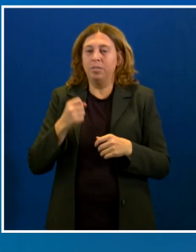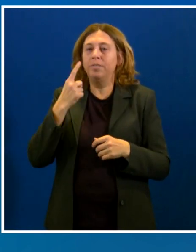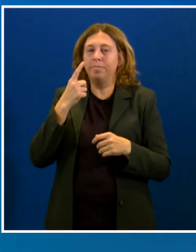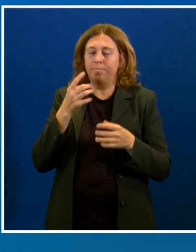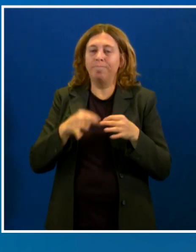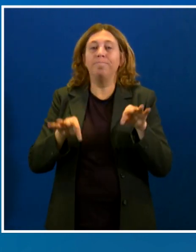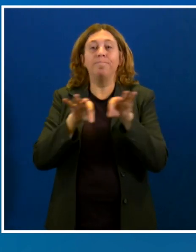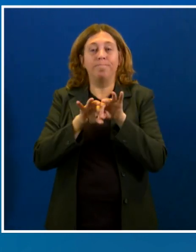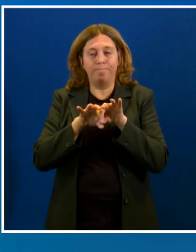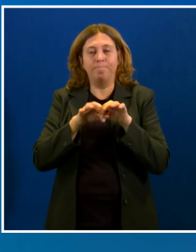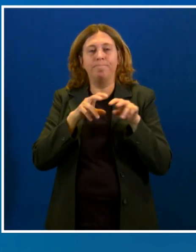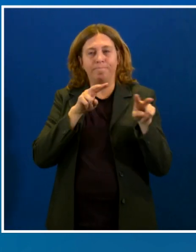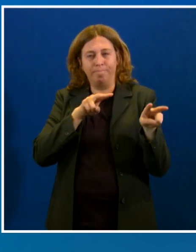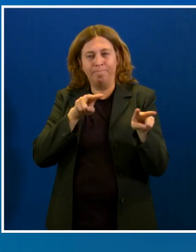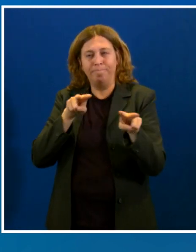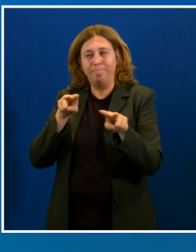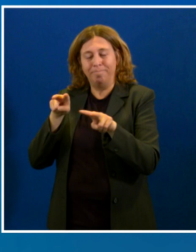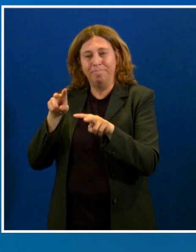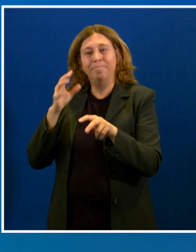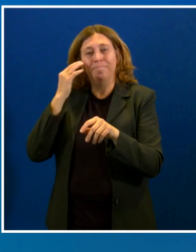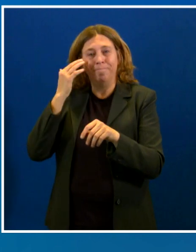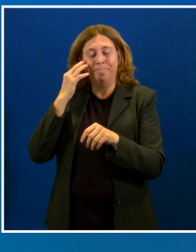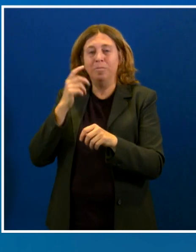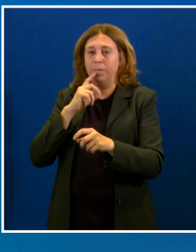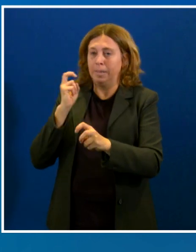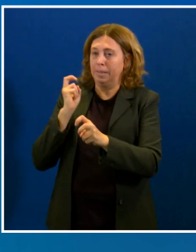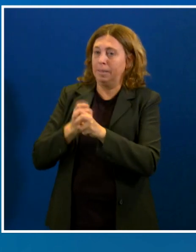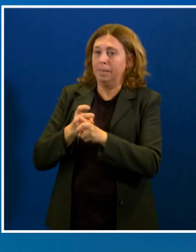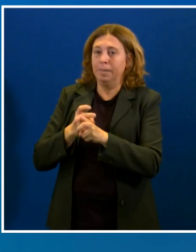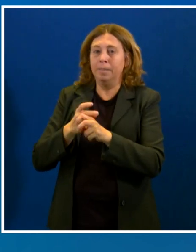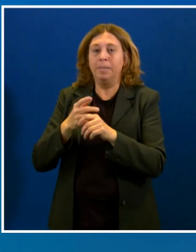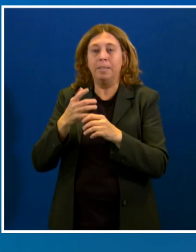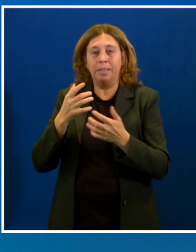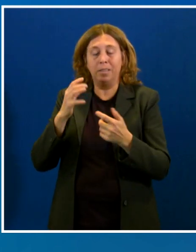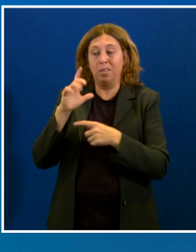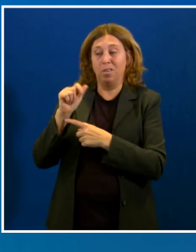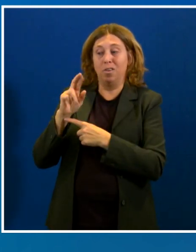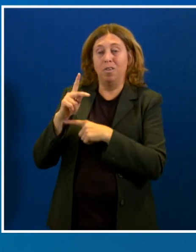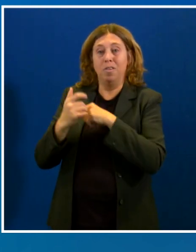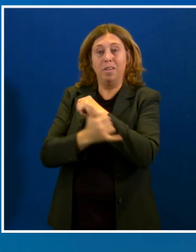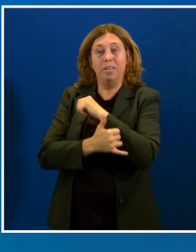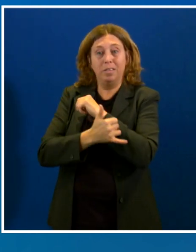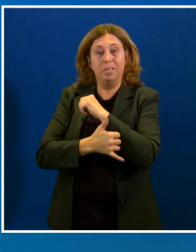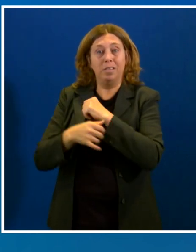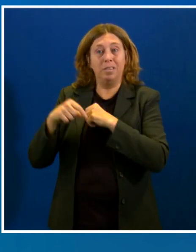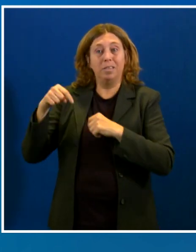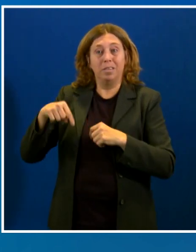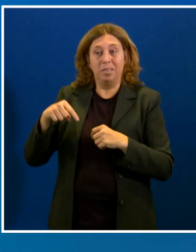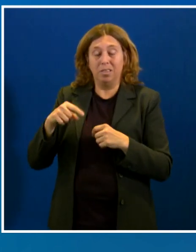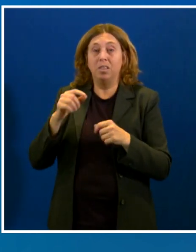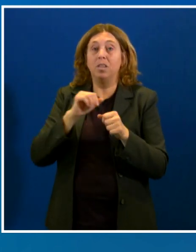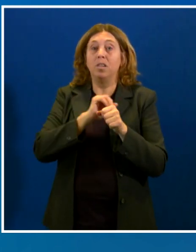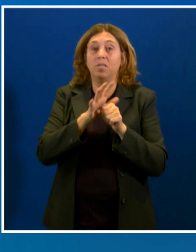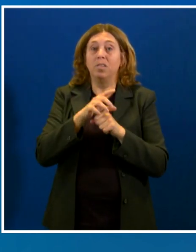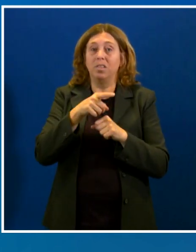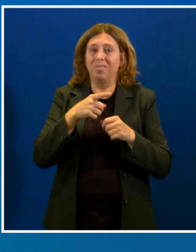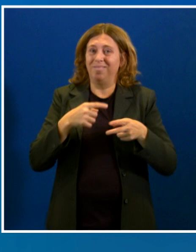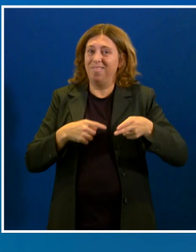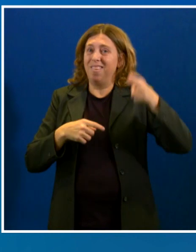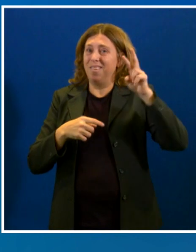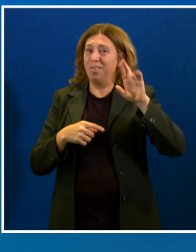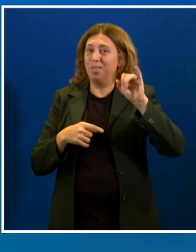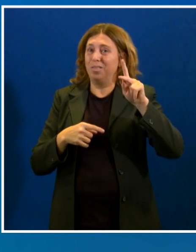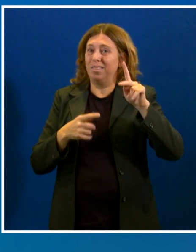tough. Clark County remains in the COVID-19 high risk category. So wearing a